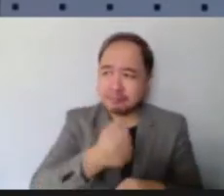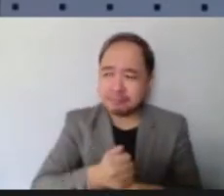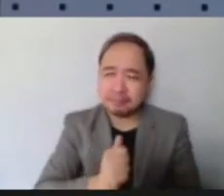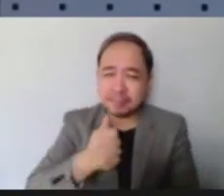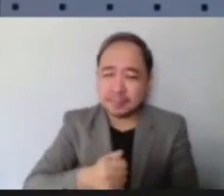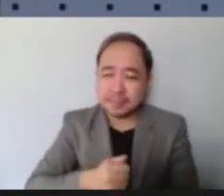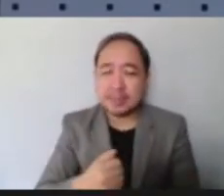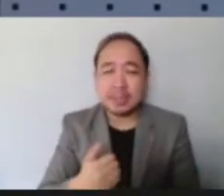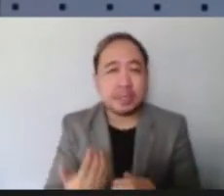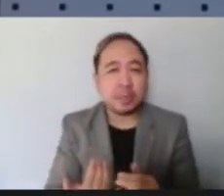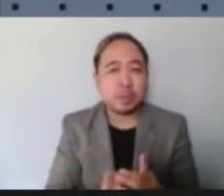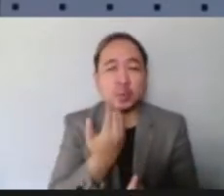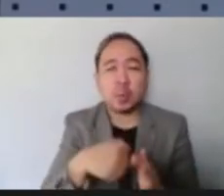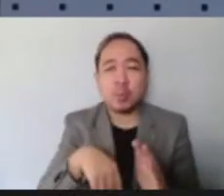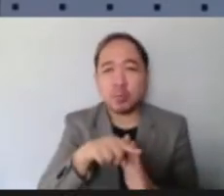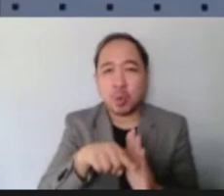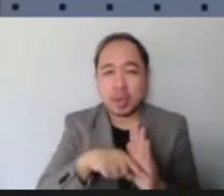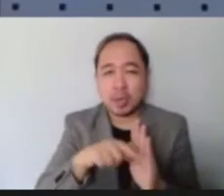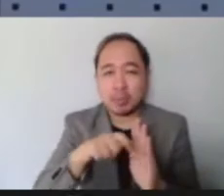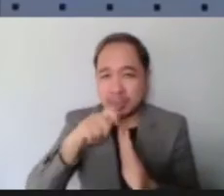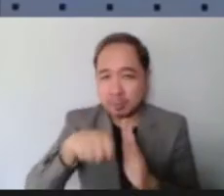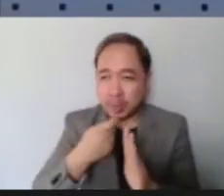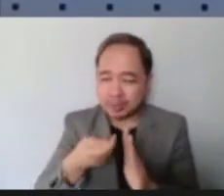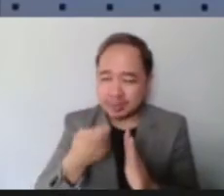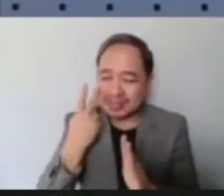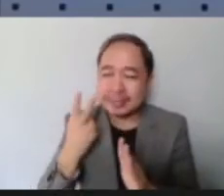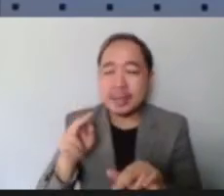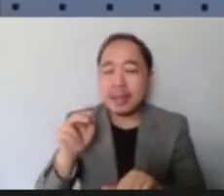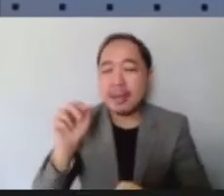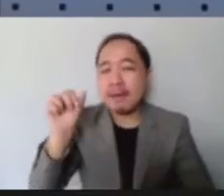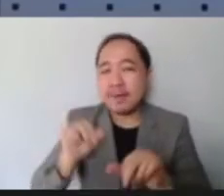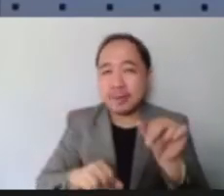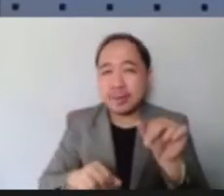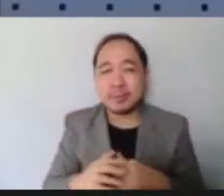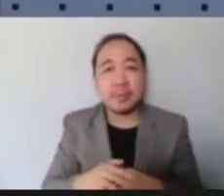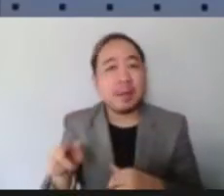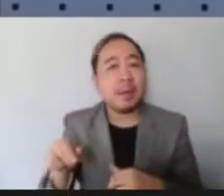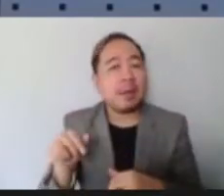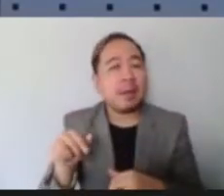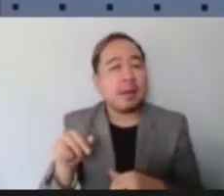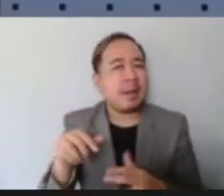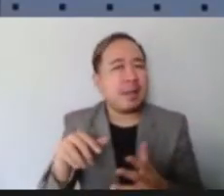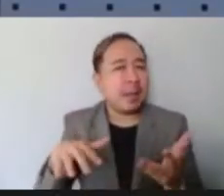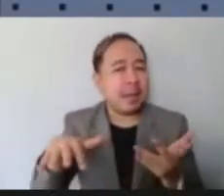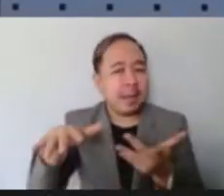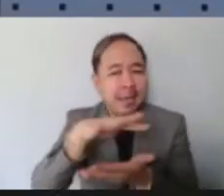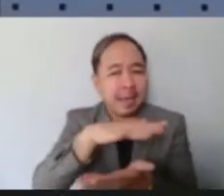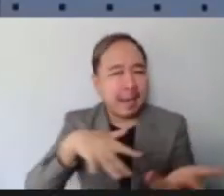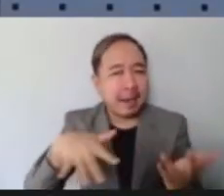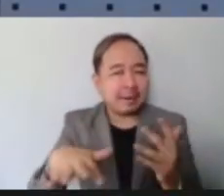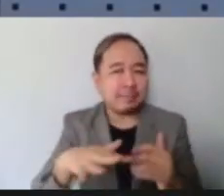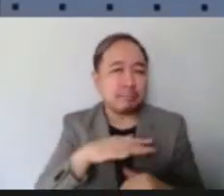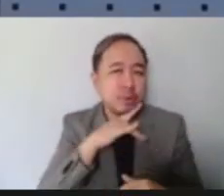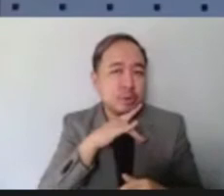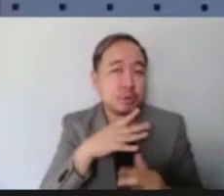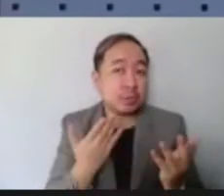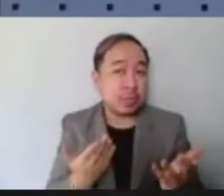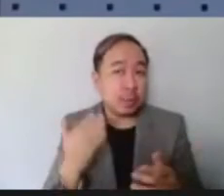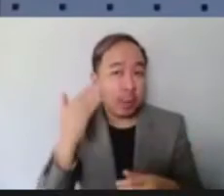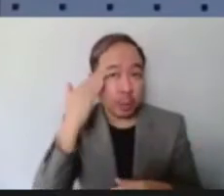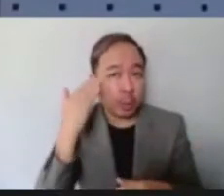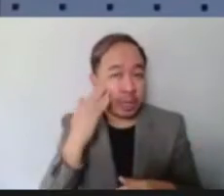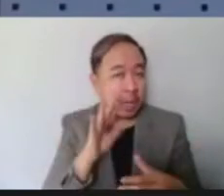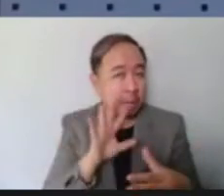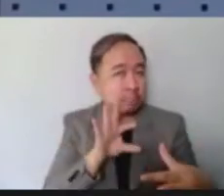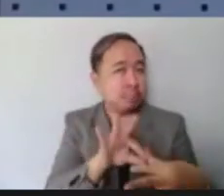accelerated with air pollution careers were closely working with escort members to jointly